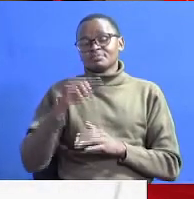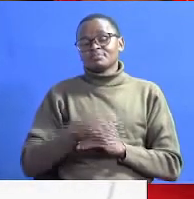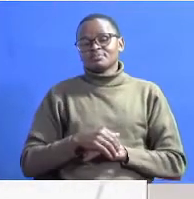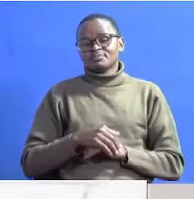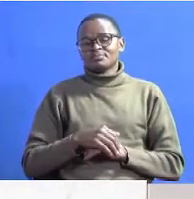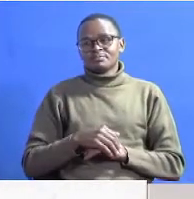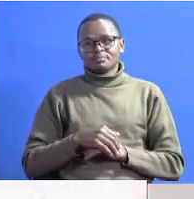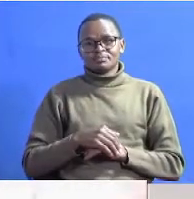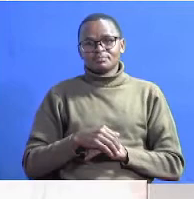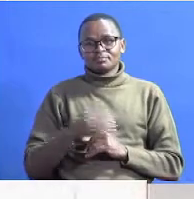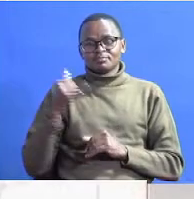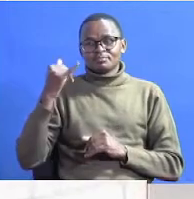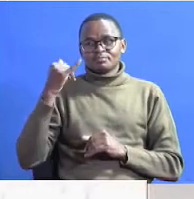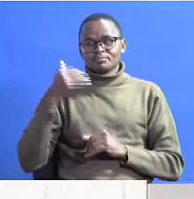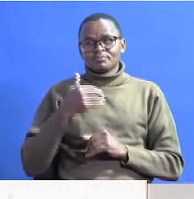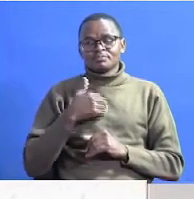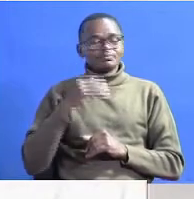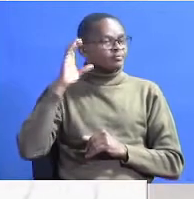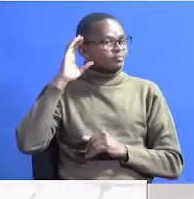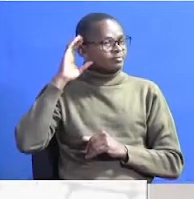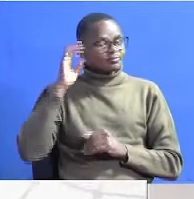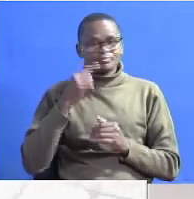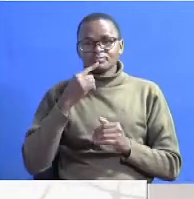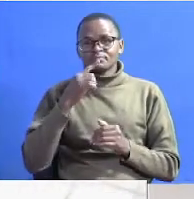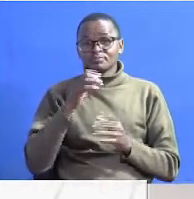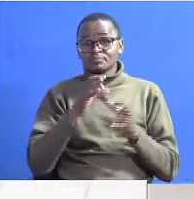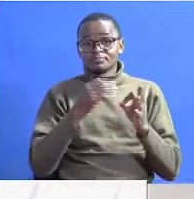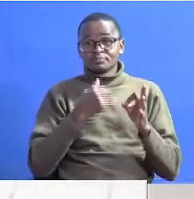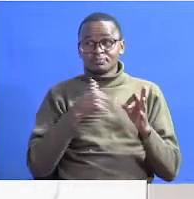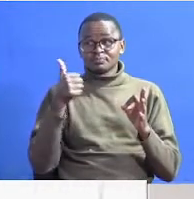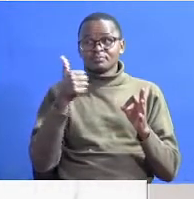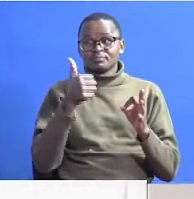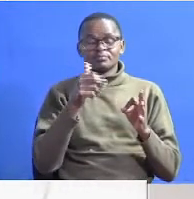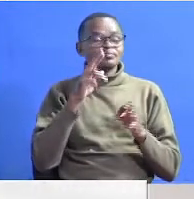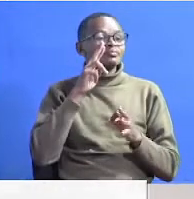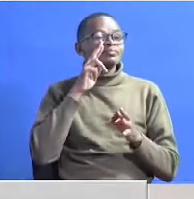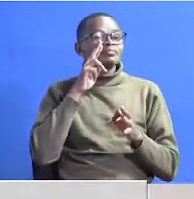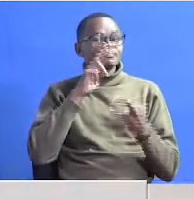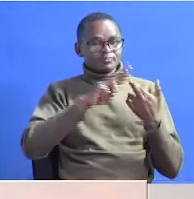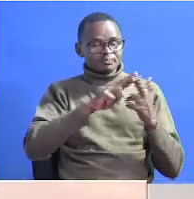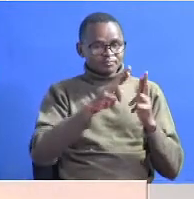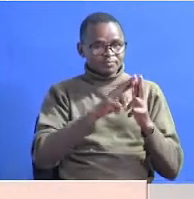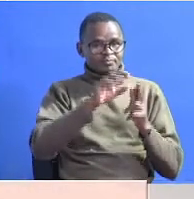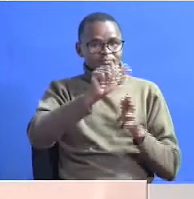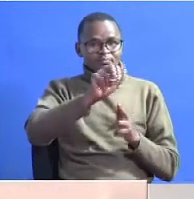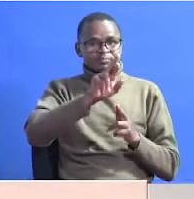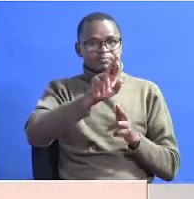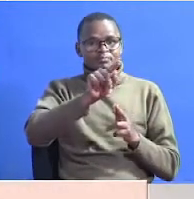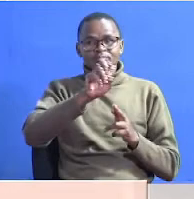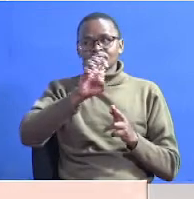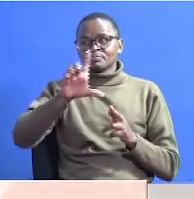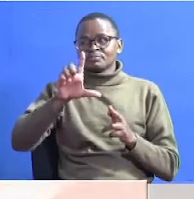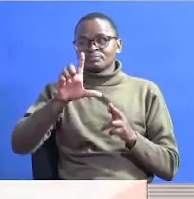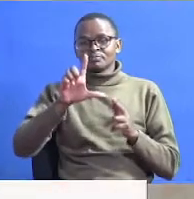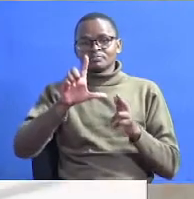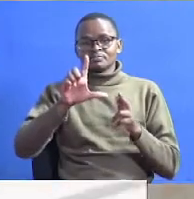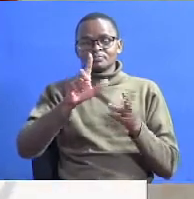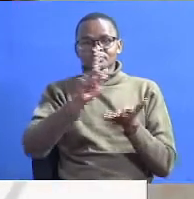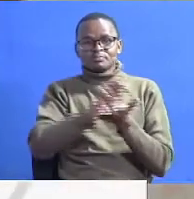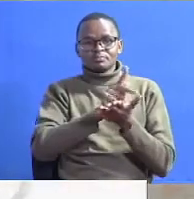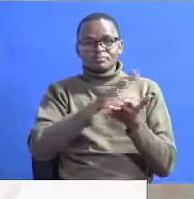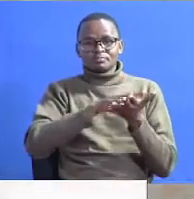So yesterday you heard him saying, if you have any uncle or you are related to a cartel, it's the time to tell them to pack and